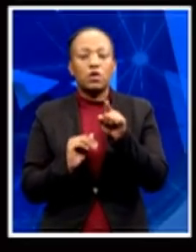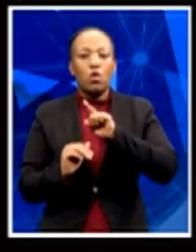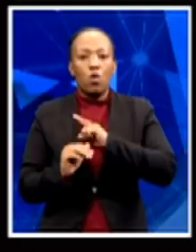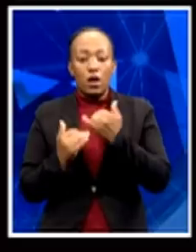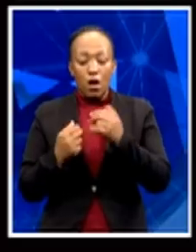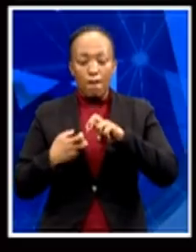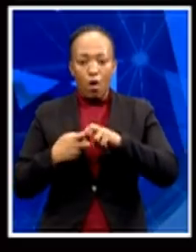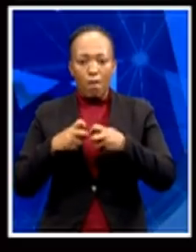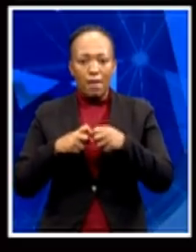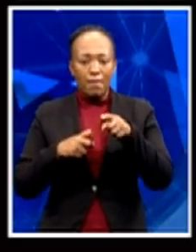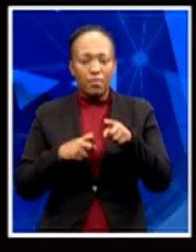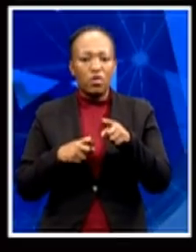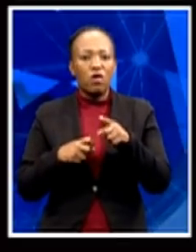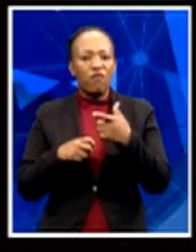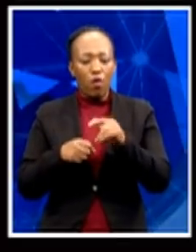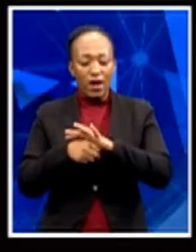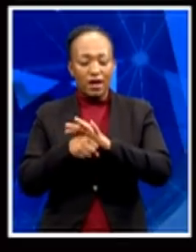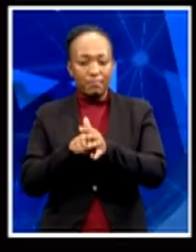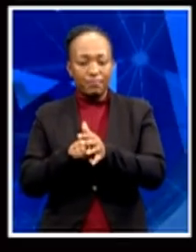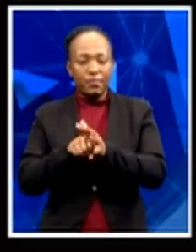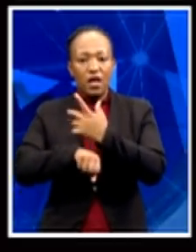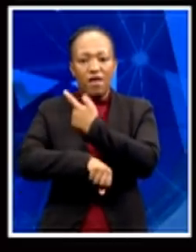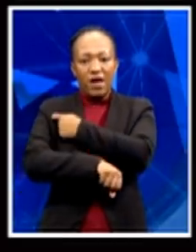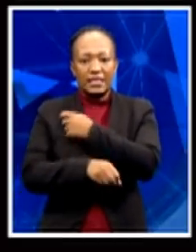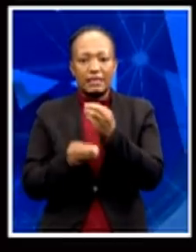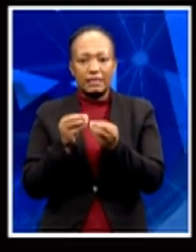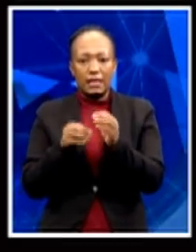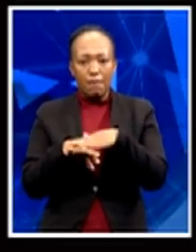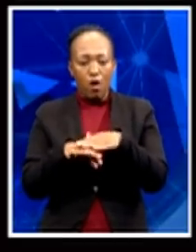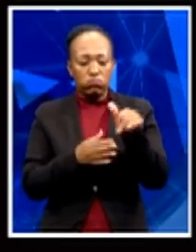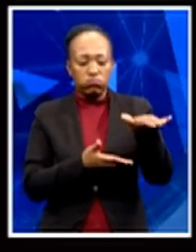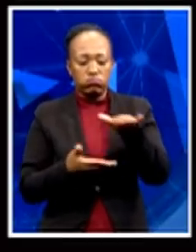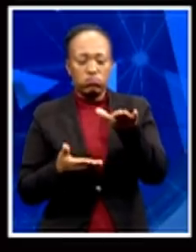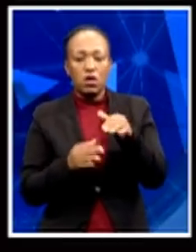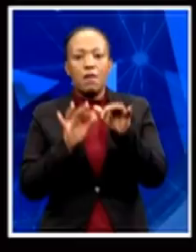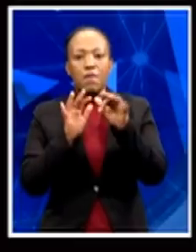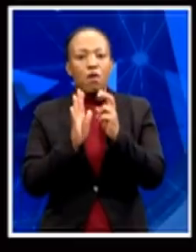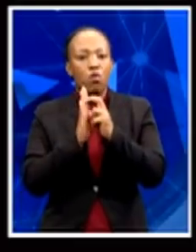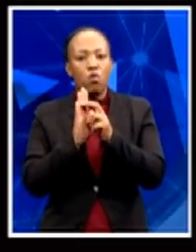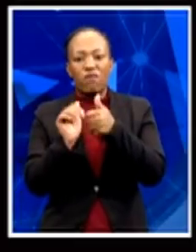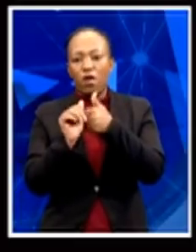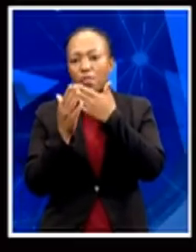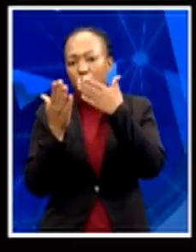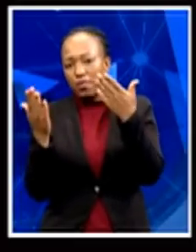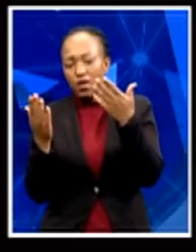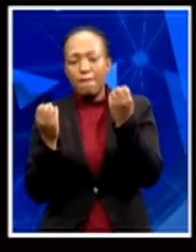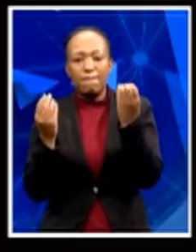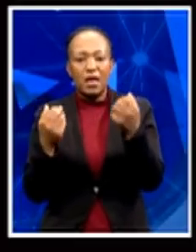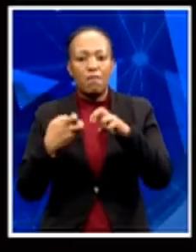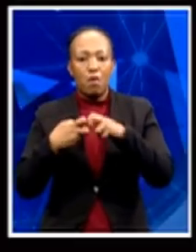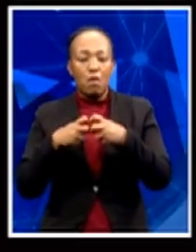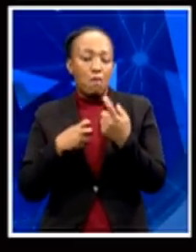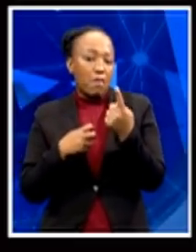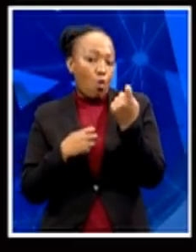vaccines and people are not actually complying and a whole host of problems. This might be one of the solutions that can sit. Now, you